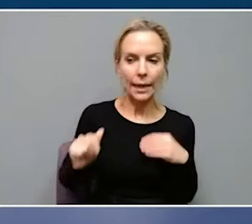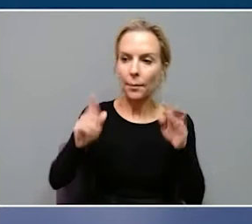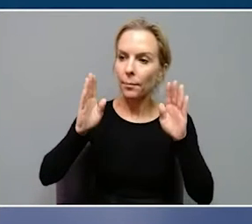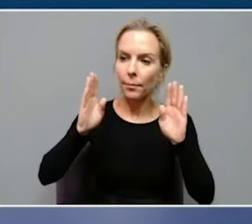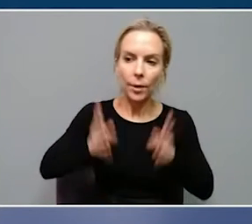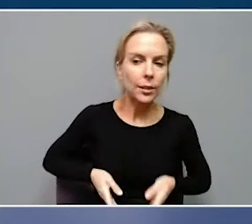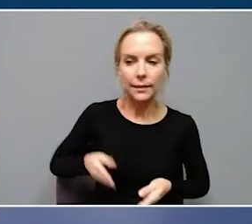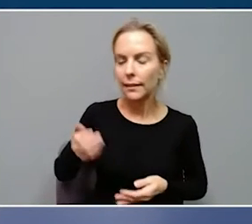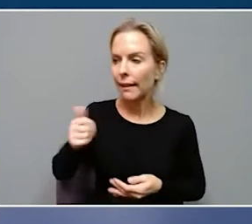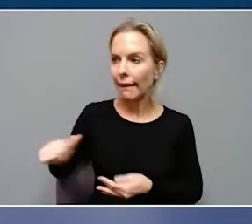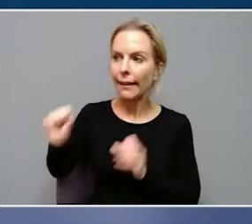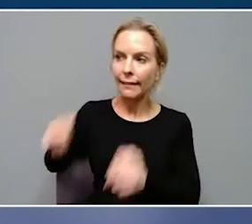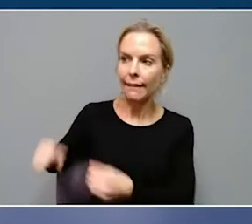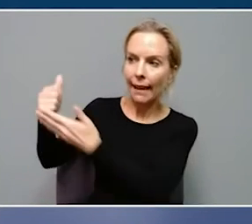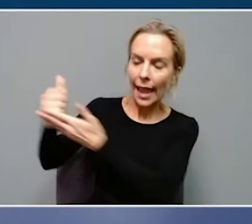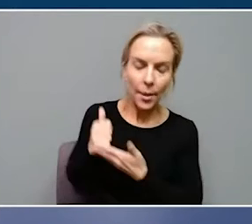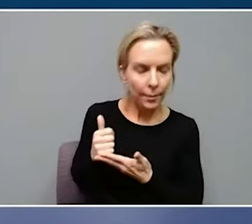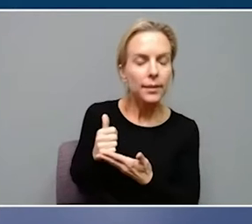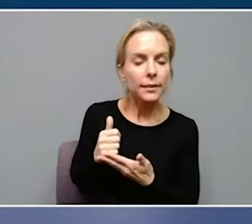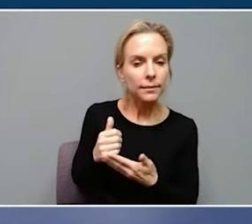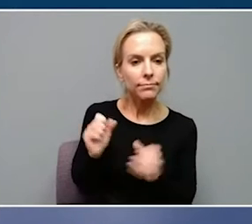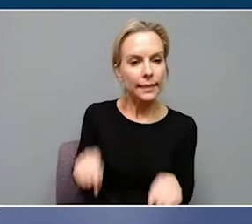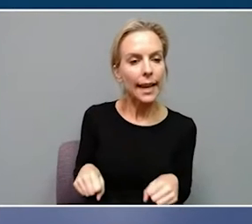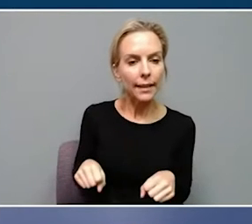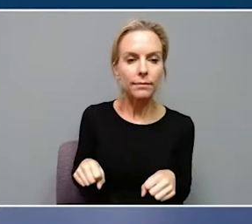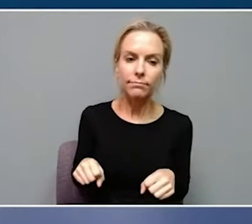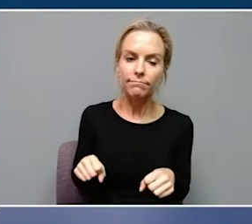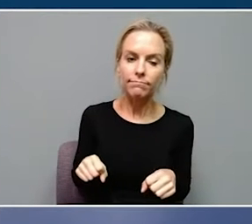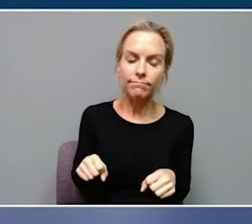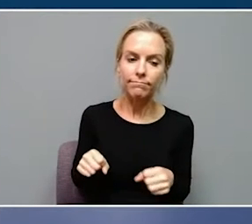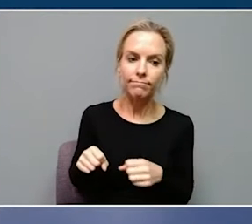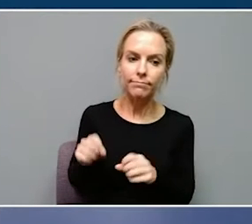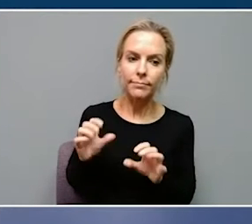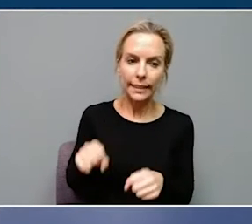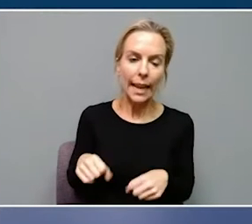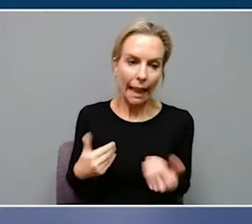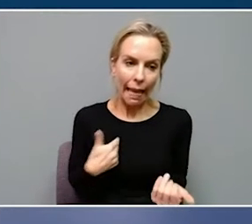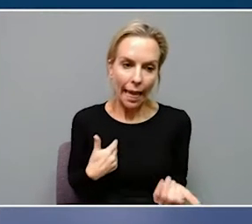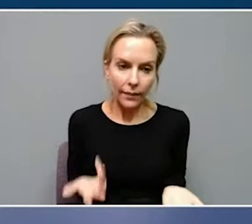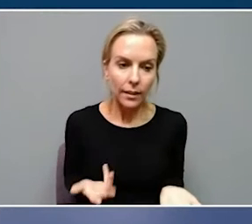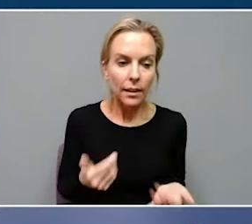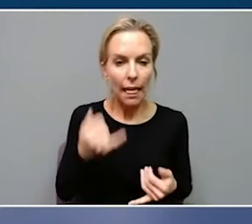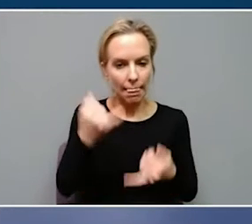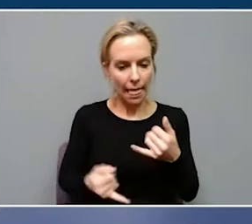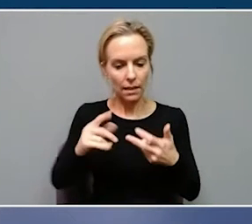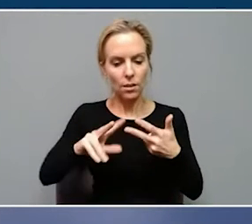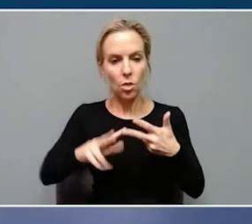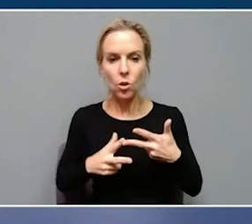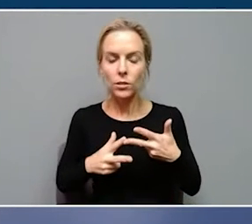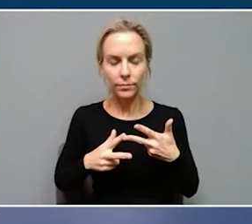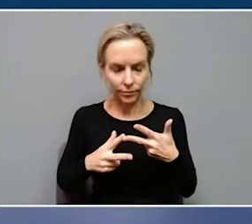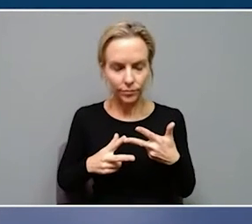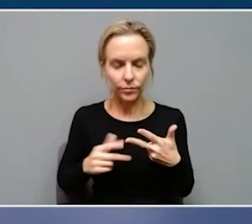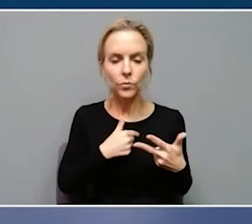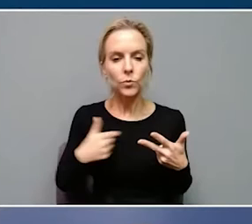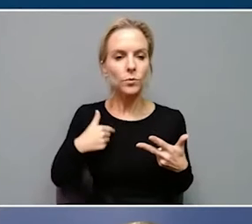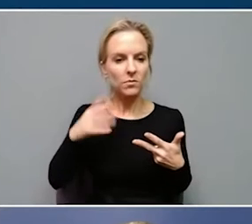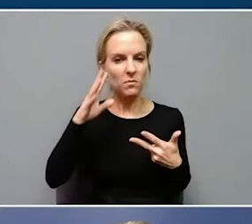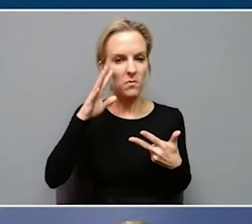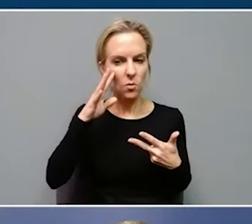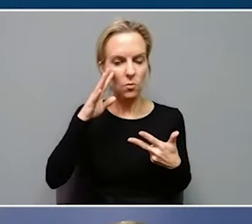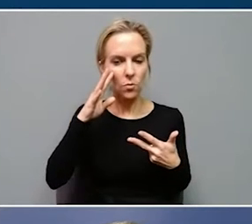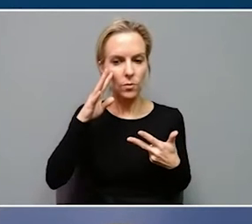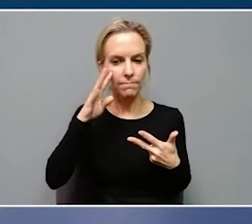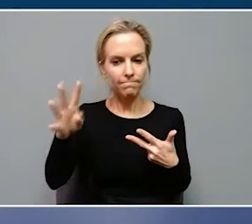if approved, Pikeville Medical Center will also receive one of those teams. Now, the state is also looking to take over COVID testing for some